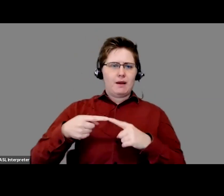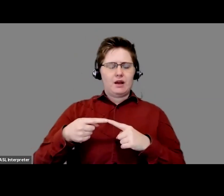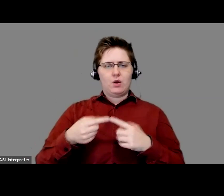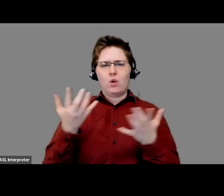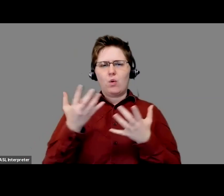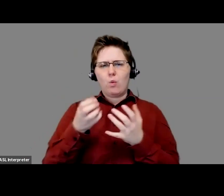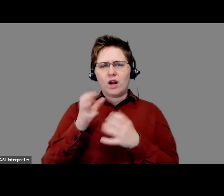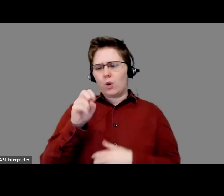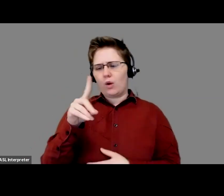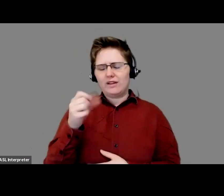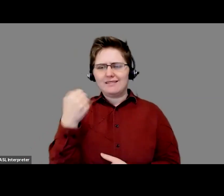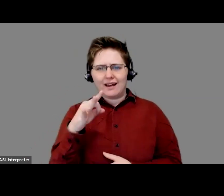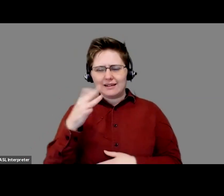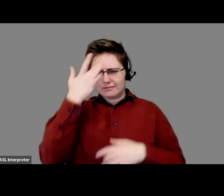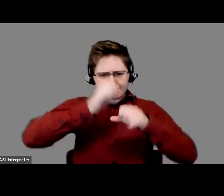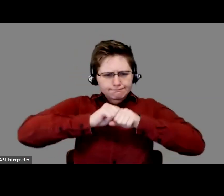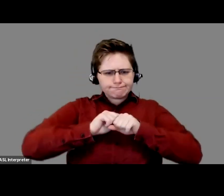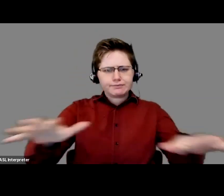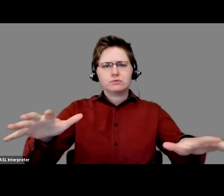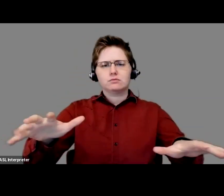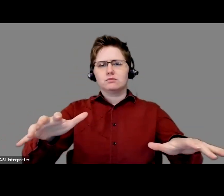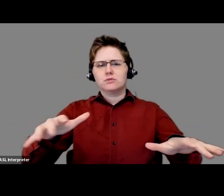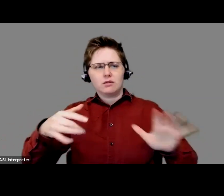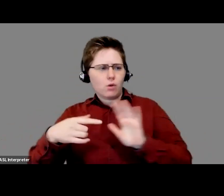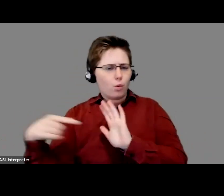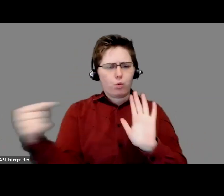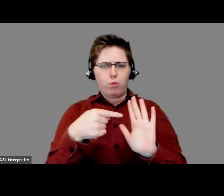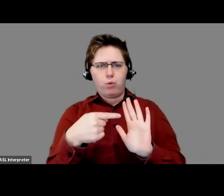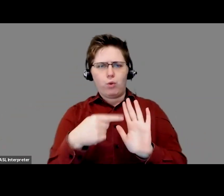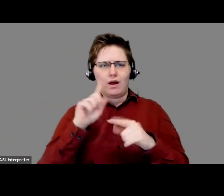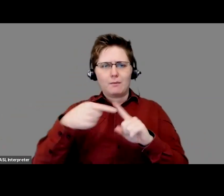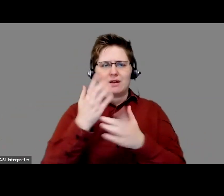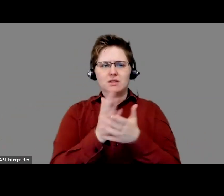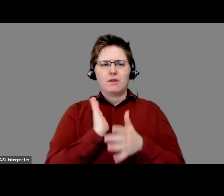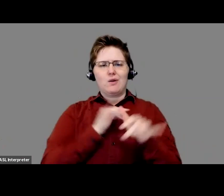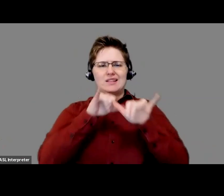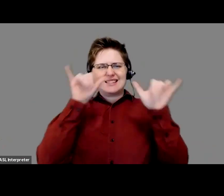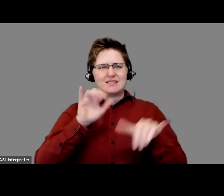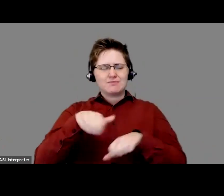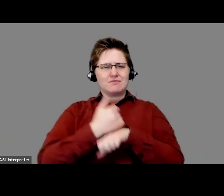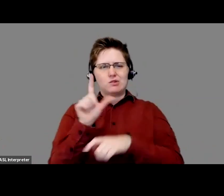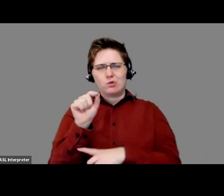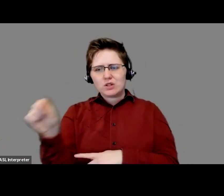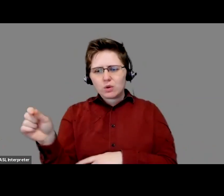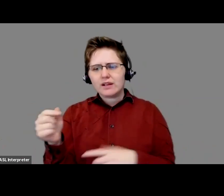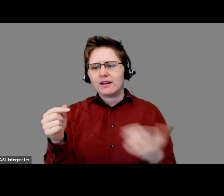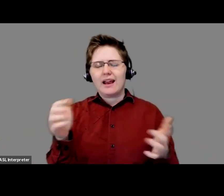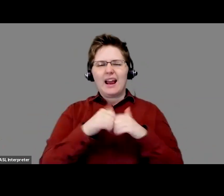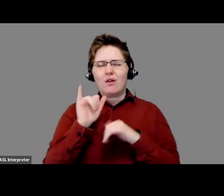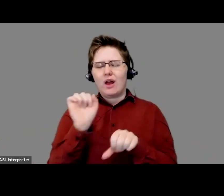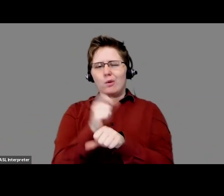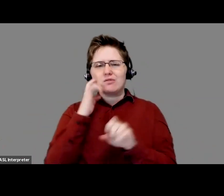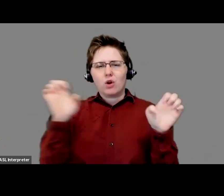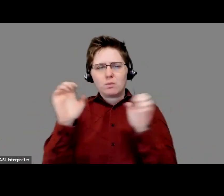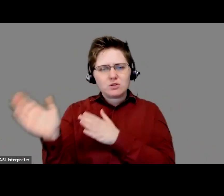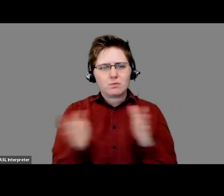the COVID-19 pandemic has kind of highlighted about some of our systems in 2020 and how that works into emergency